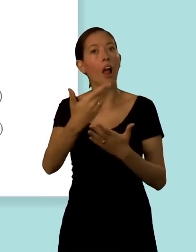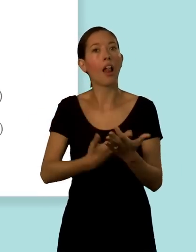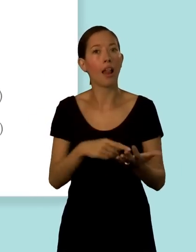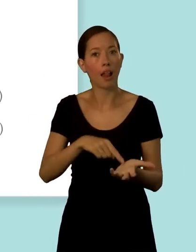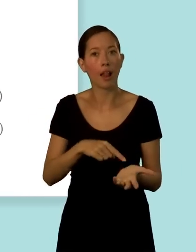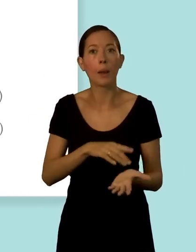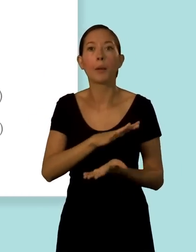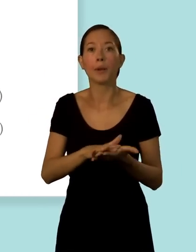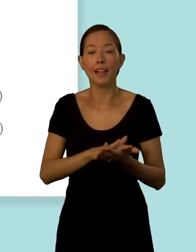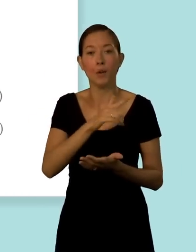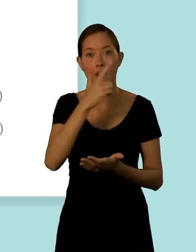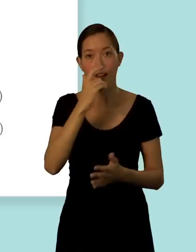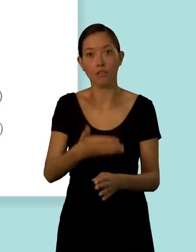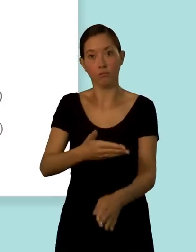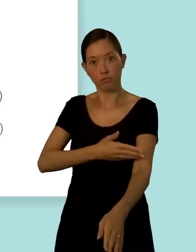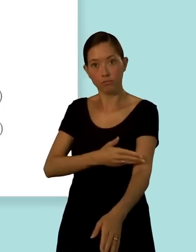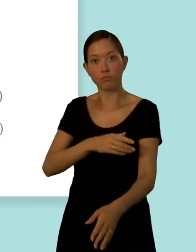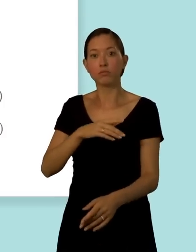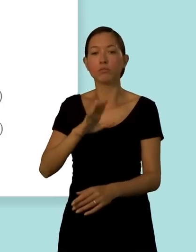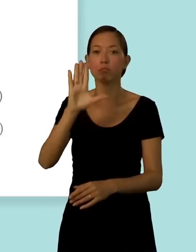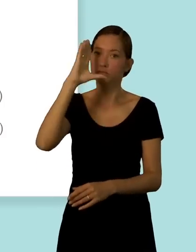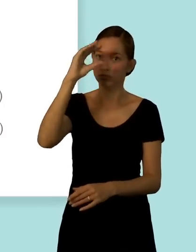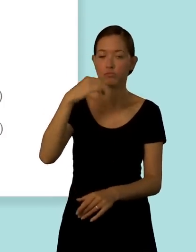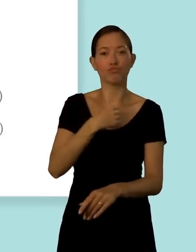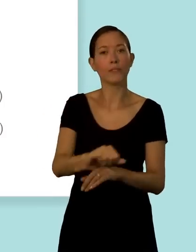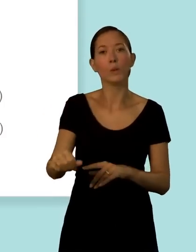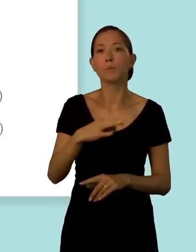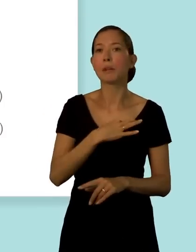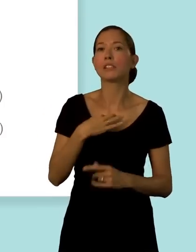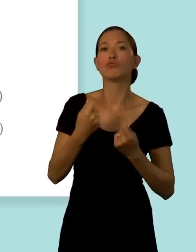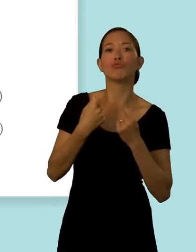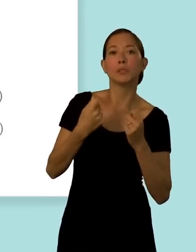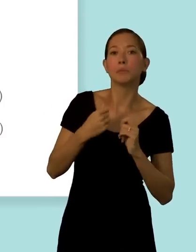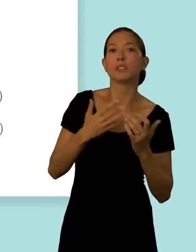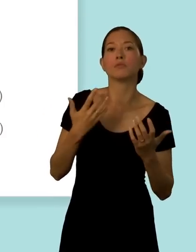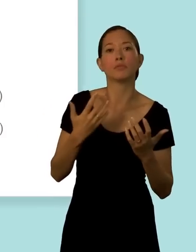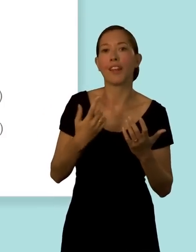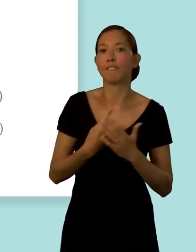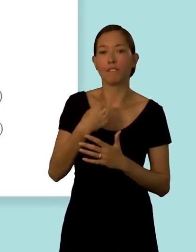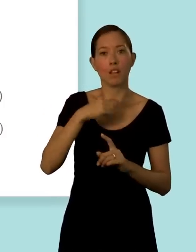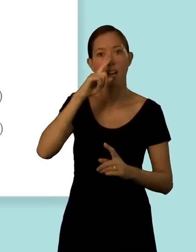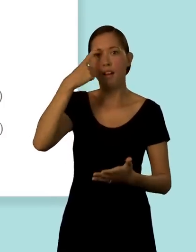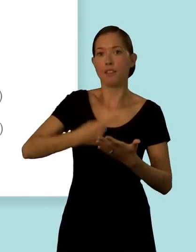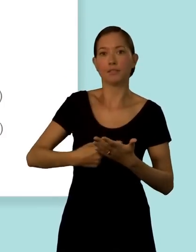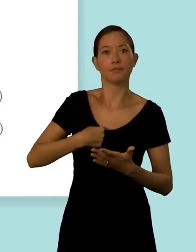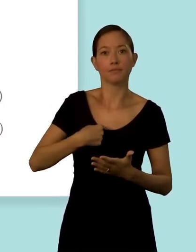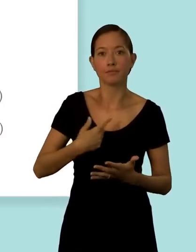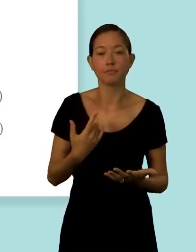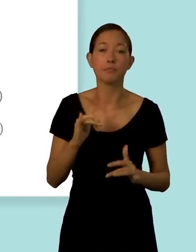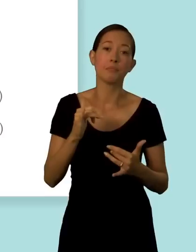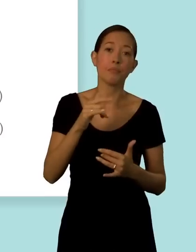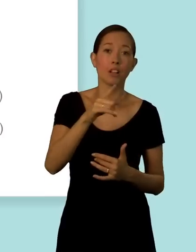allows you to refuse, in advance, specific medical treatments or procedures, in case you become unable to decide for